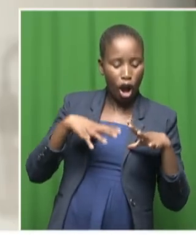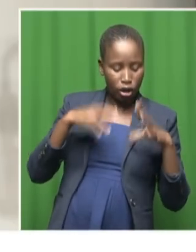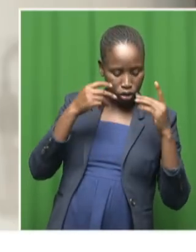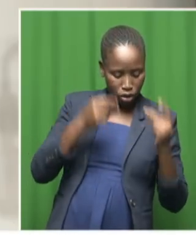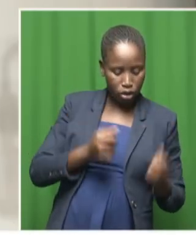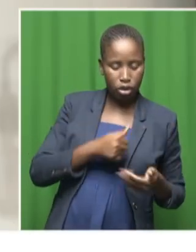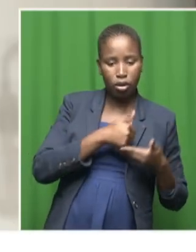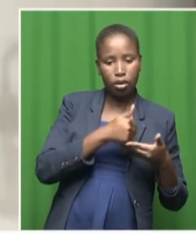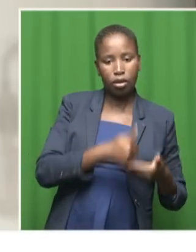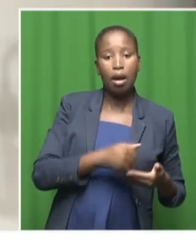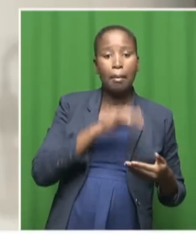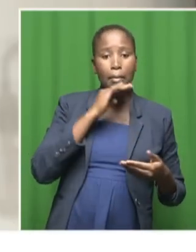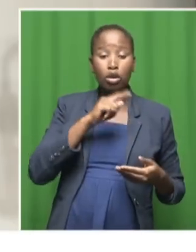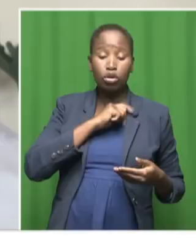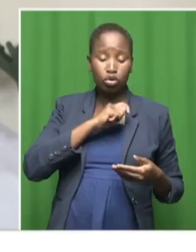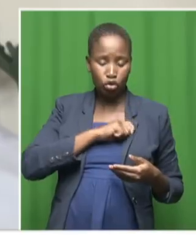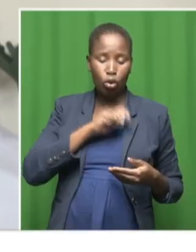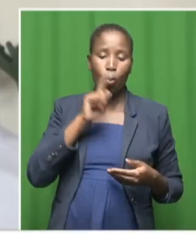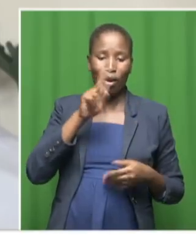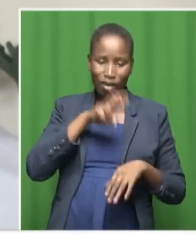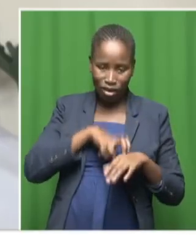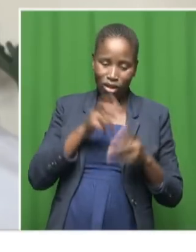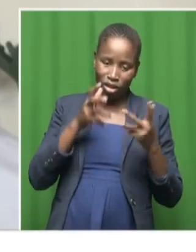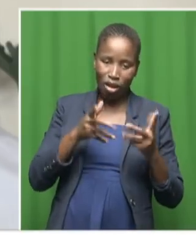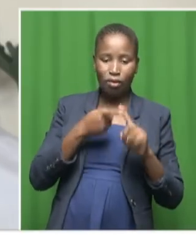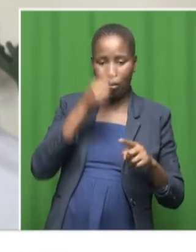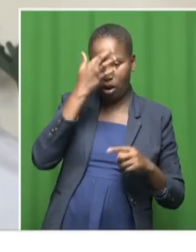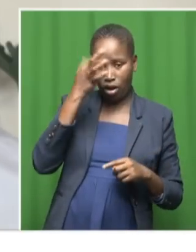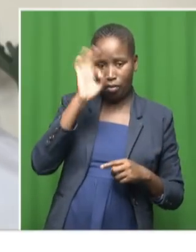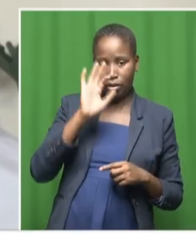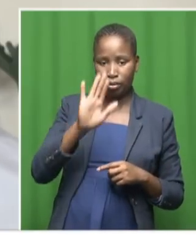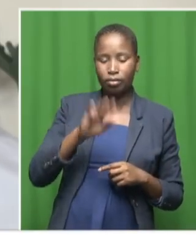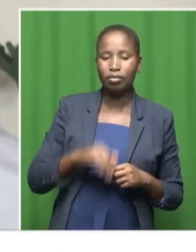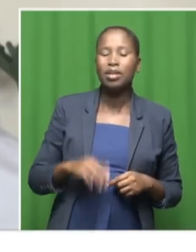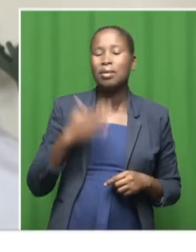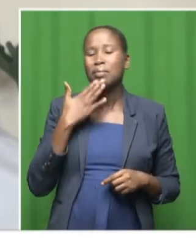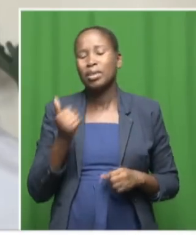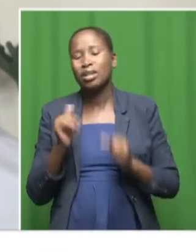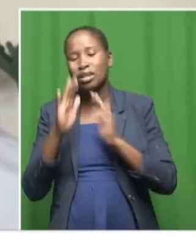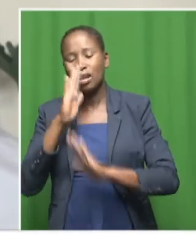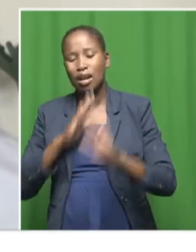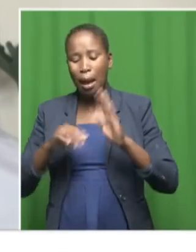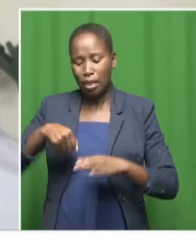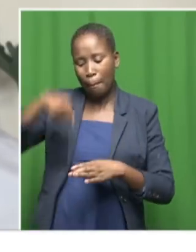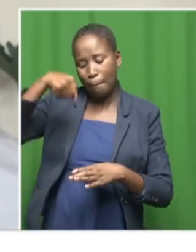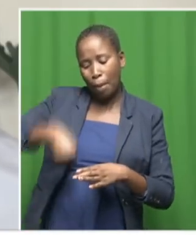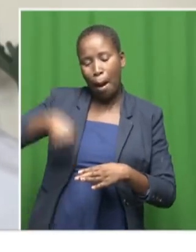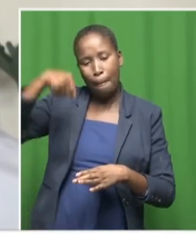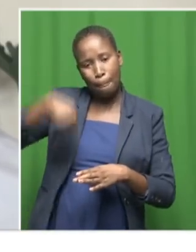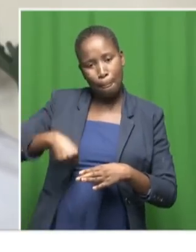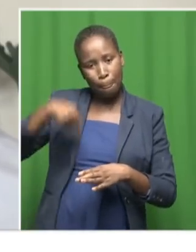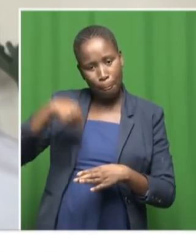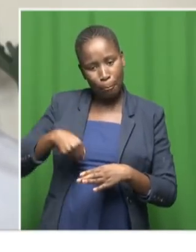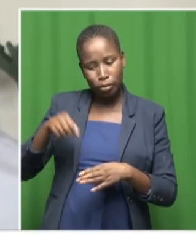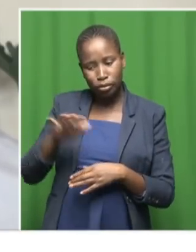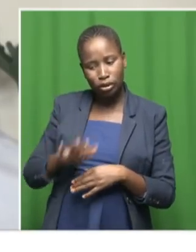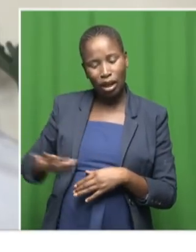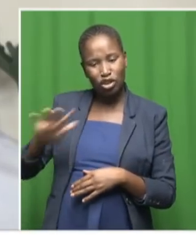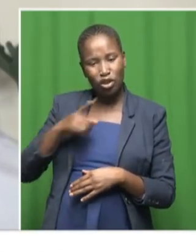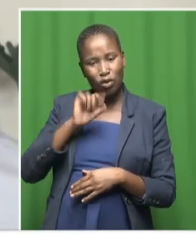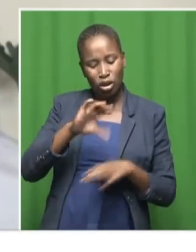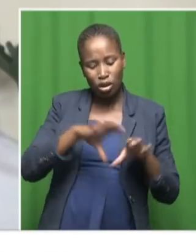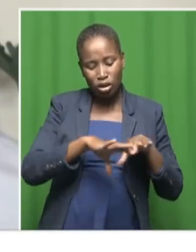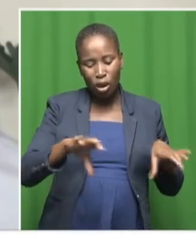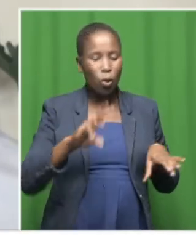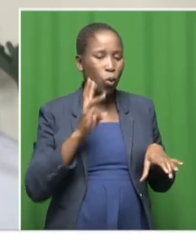capable government is meant to do. Give us an idea of where the pump stations are located, of course, in the sewage network, so we could